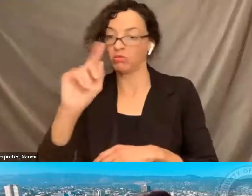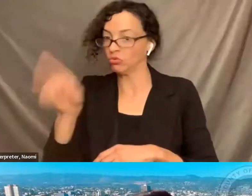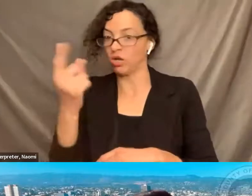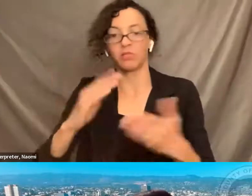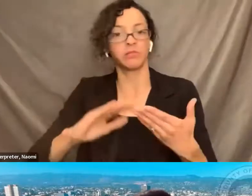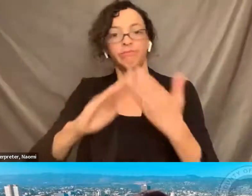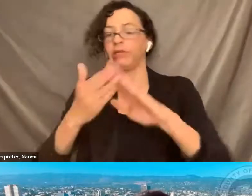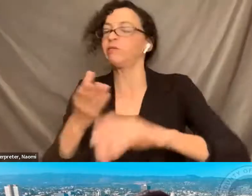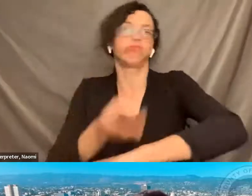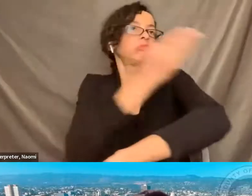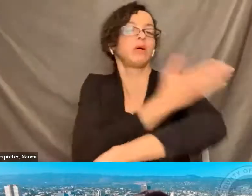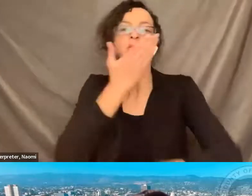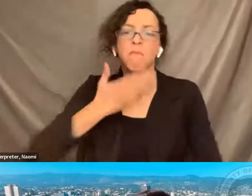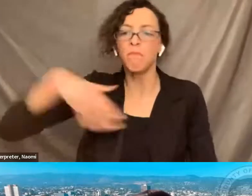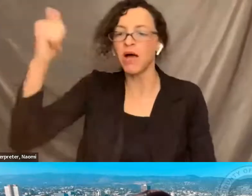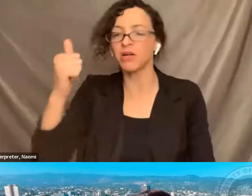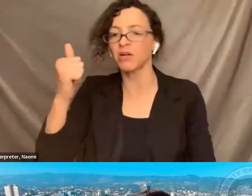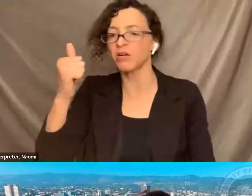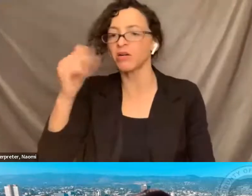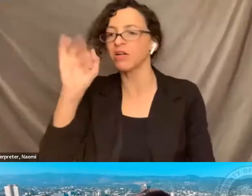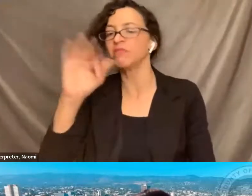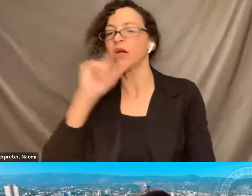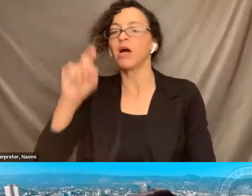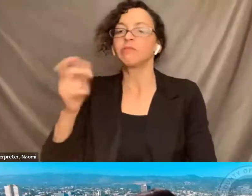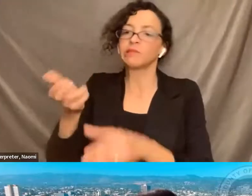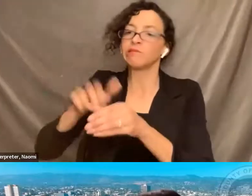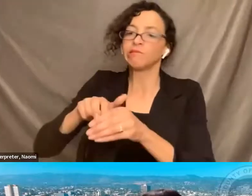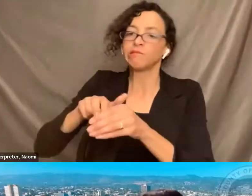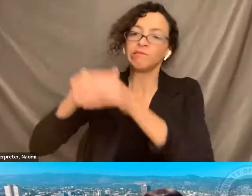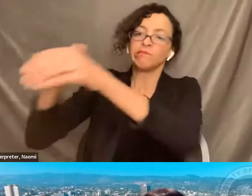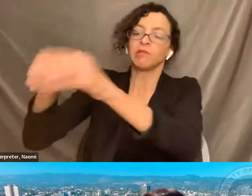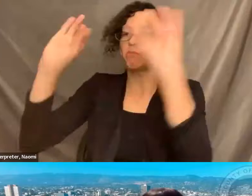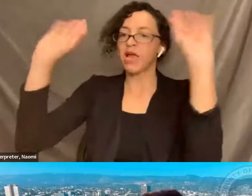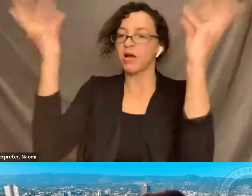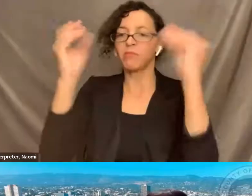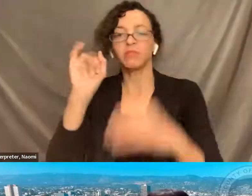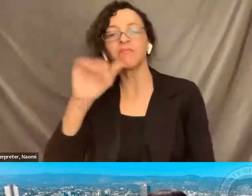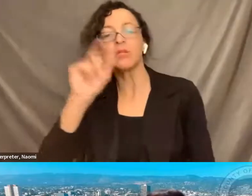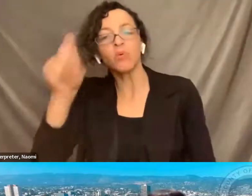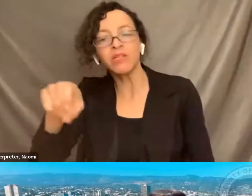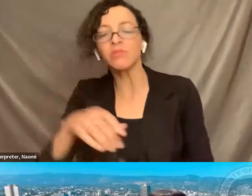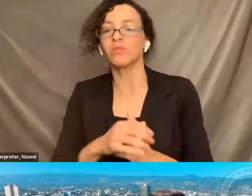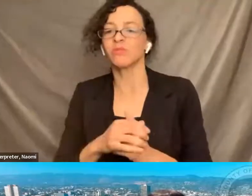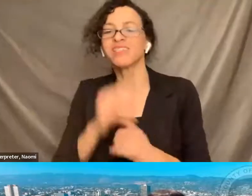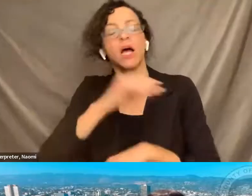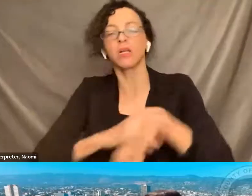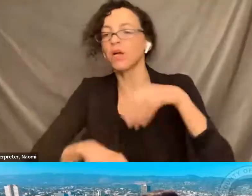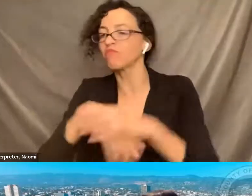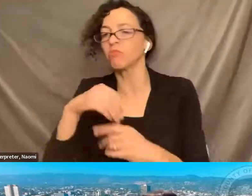better for not having ridden in the back of an ambulance if they don't need to. It's not a comfortable ride.